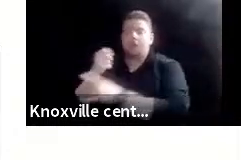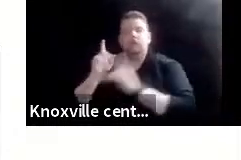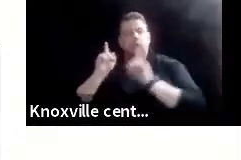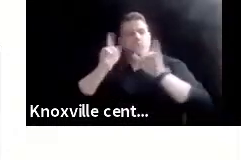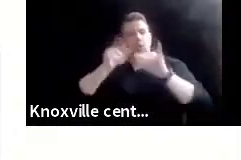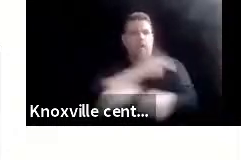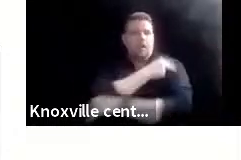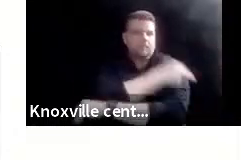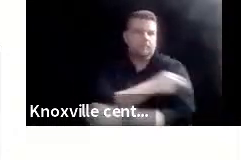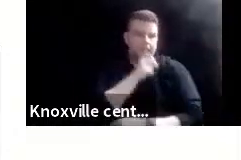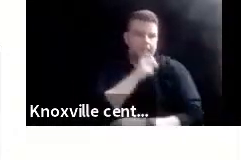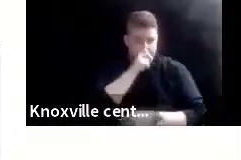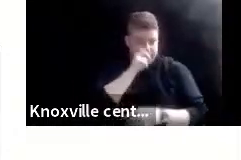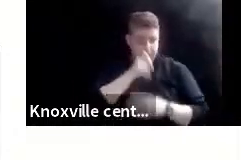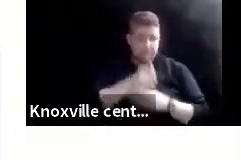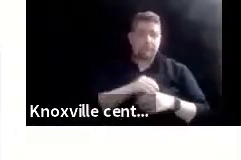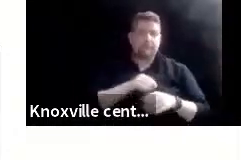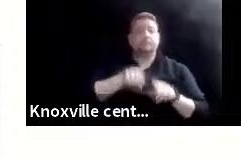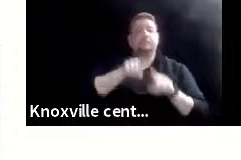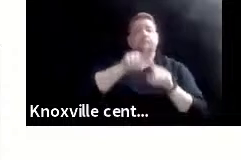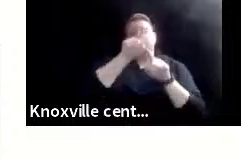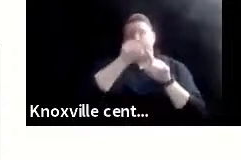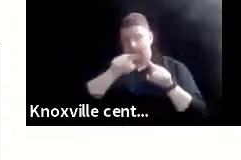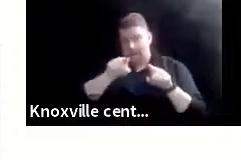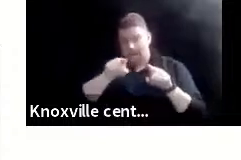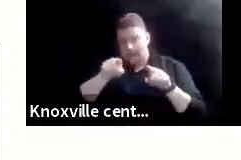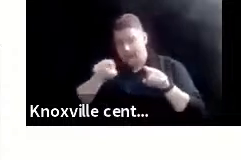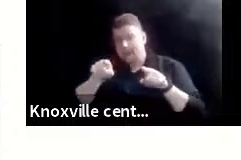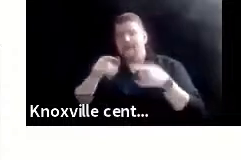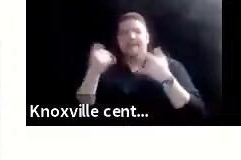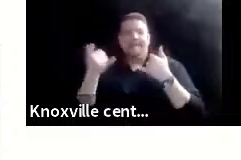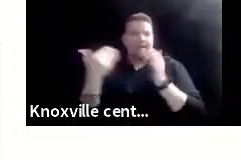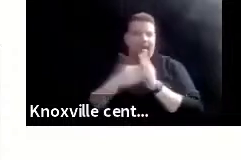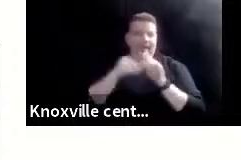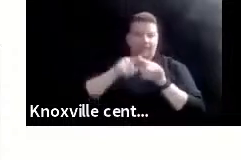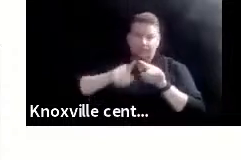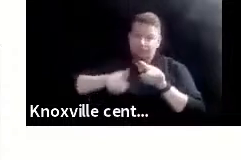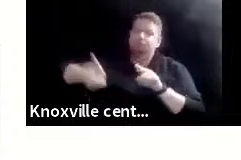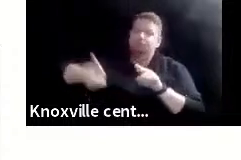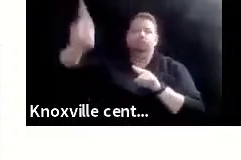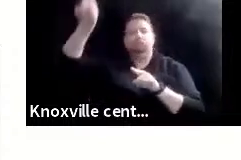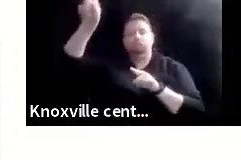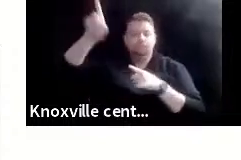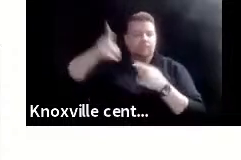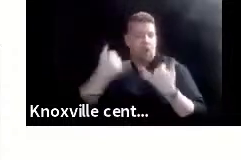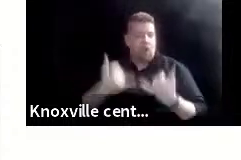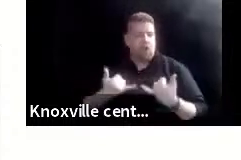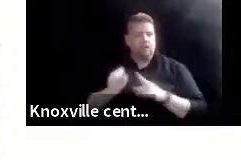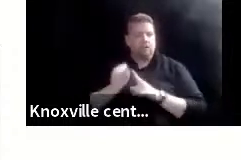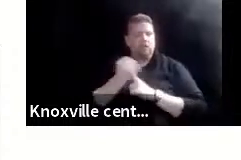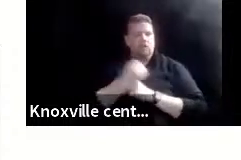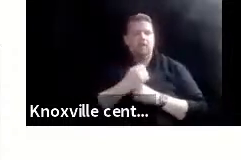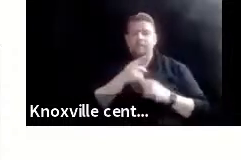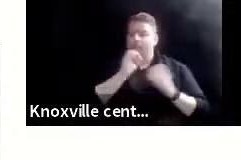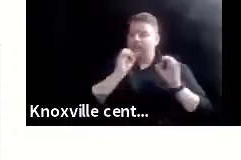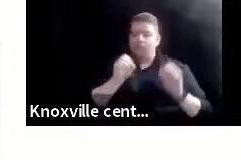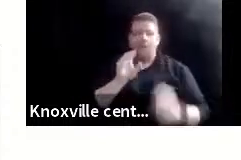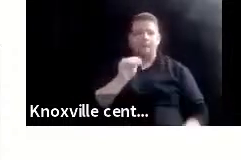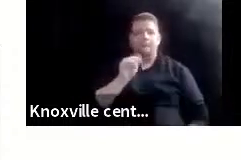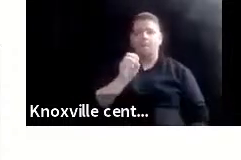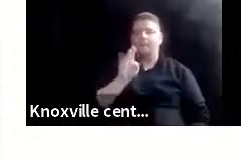then we leveled off, and now we're in this spike again in our current situation. But we don't have a mobility